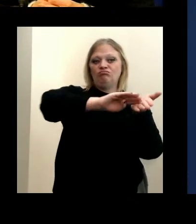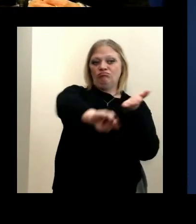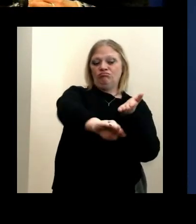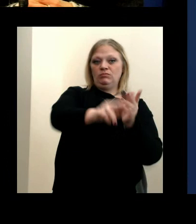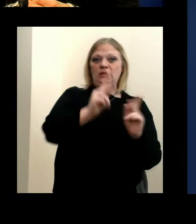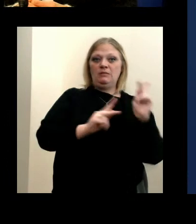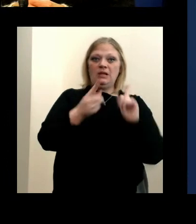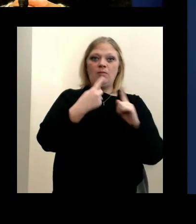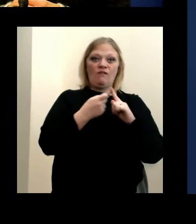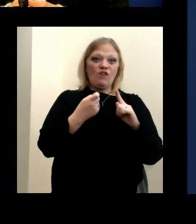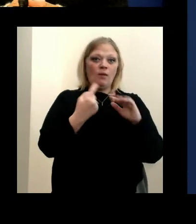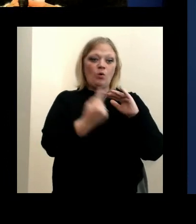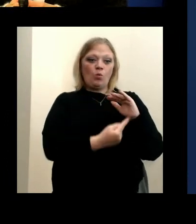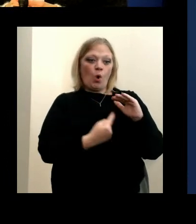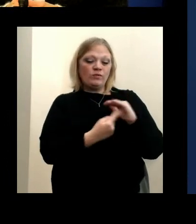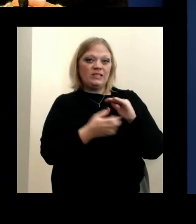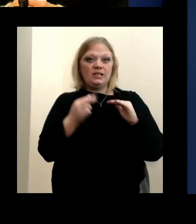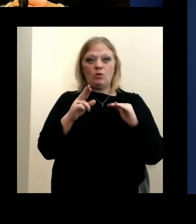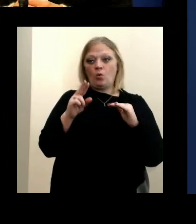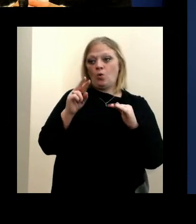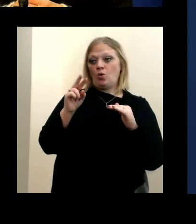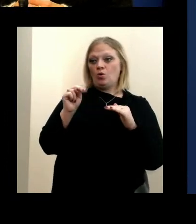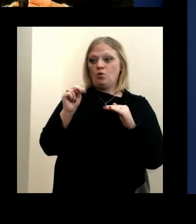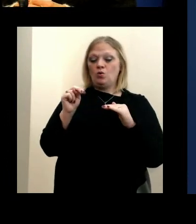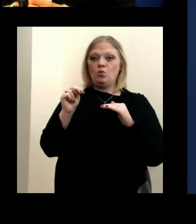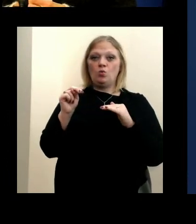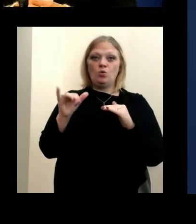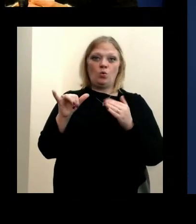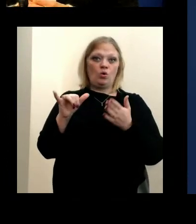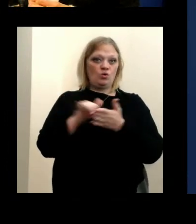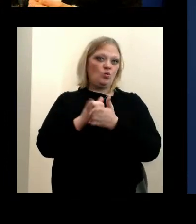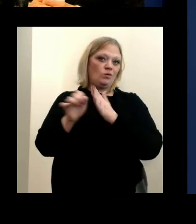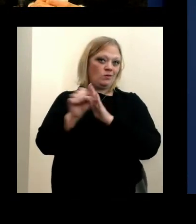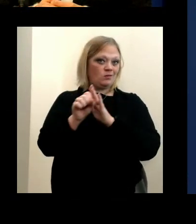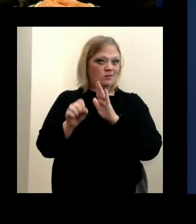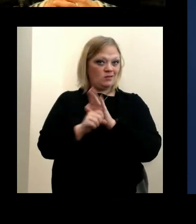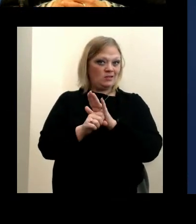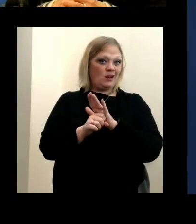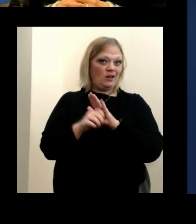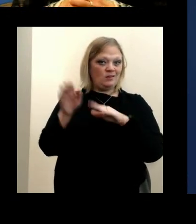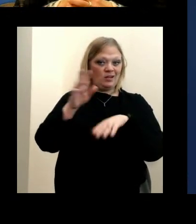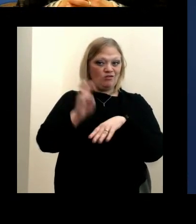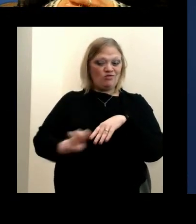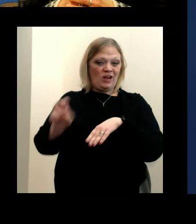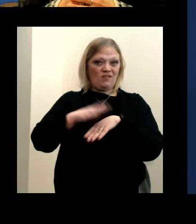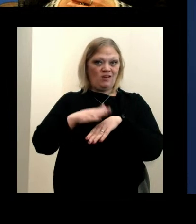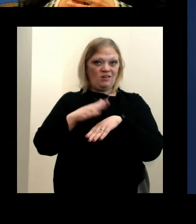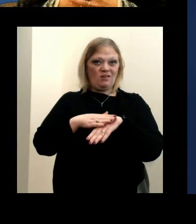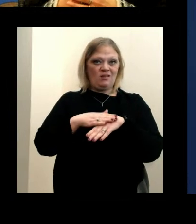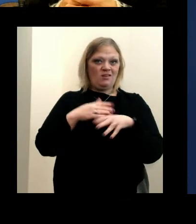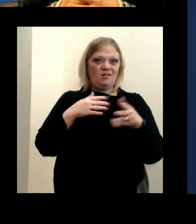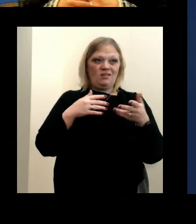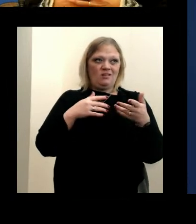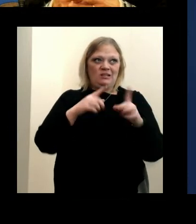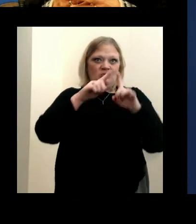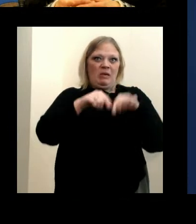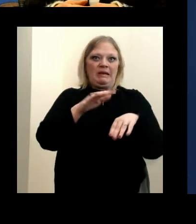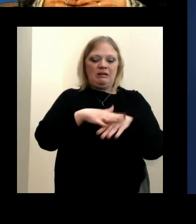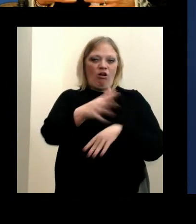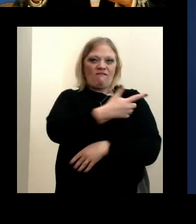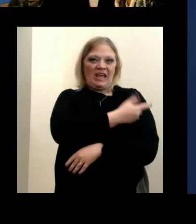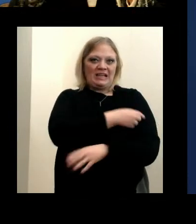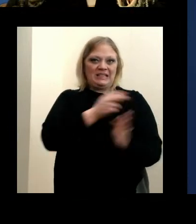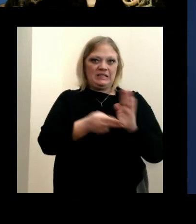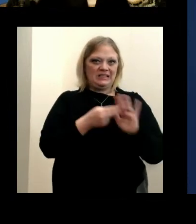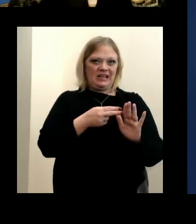quarantine or from the New York State travel advisory based on their vaccination status. So if you are a